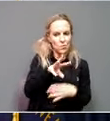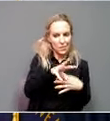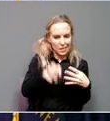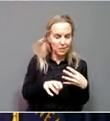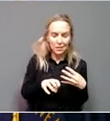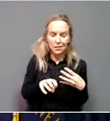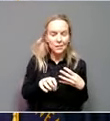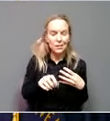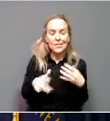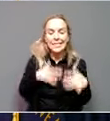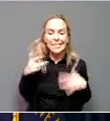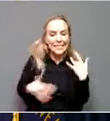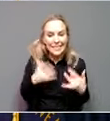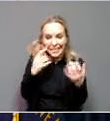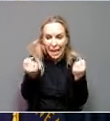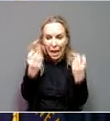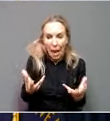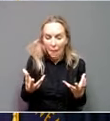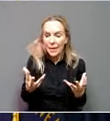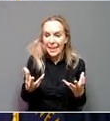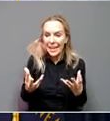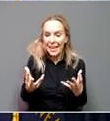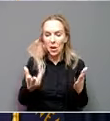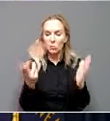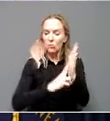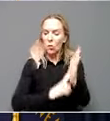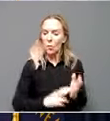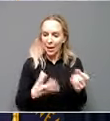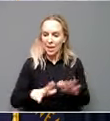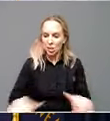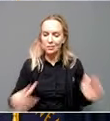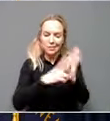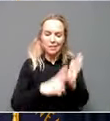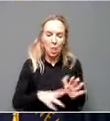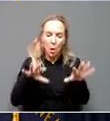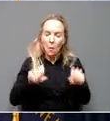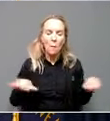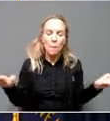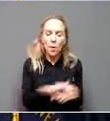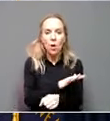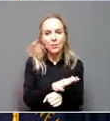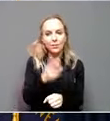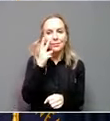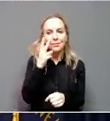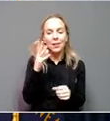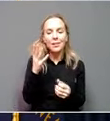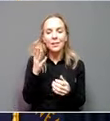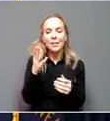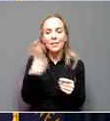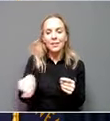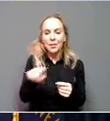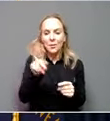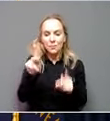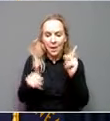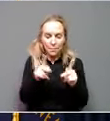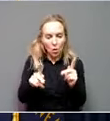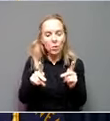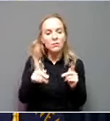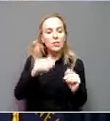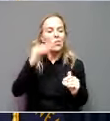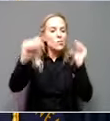exciting to see how many kids were signed up, they were booked, but I actually caught some people coming out of the gym and convince them to get their booster. They were ready. They just